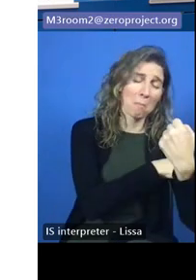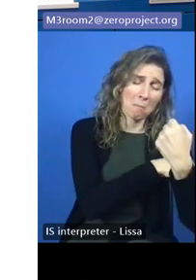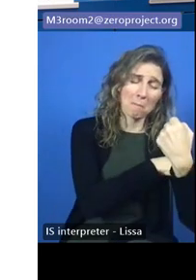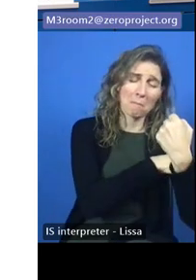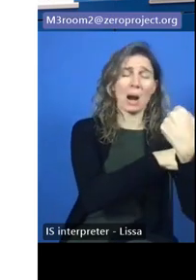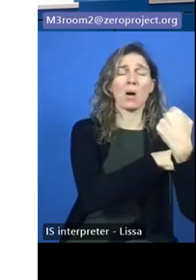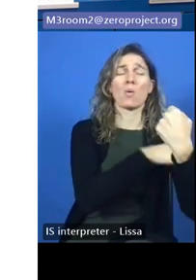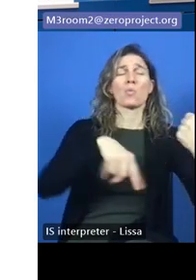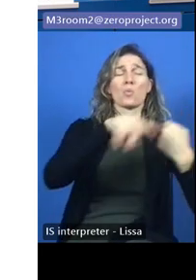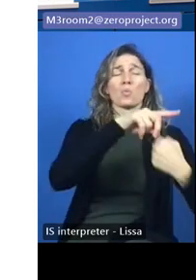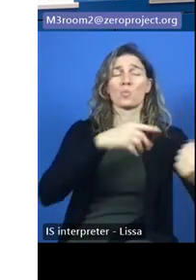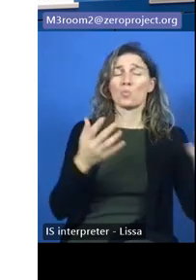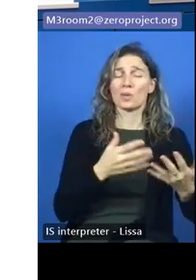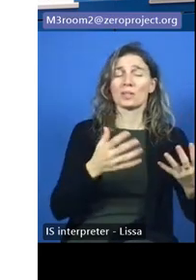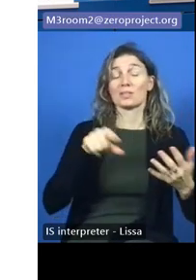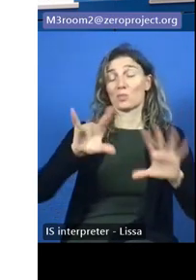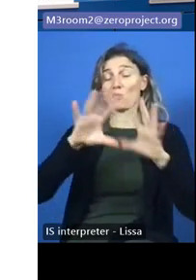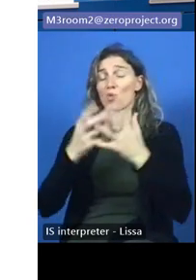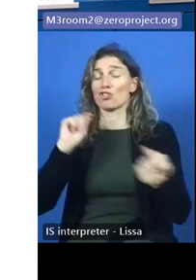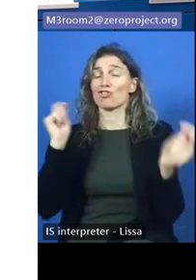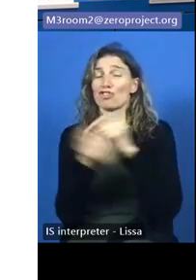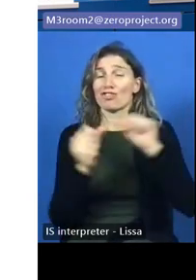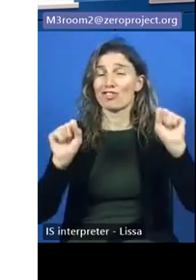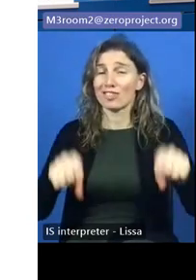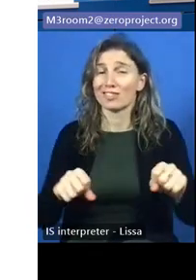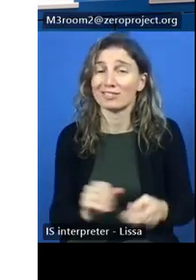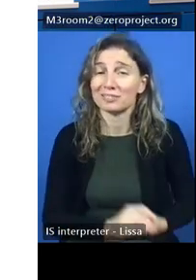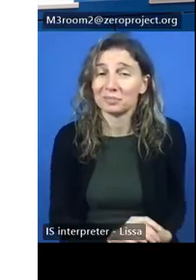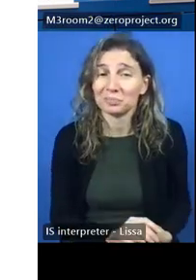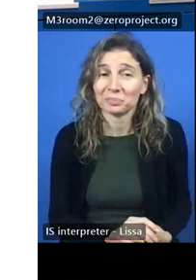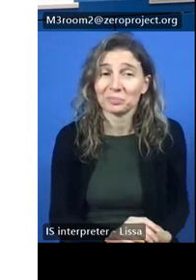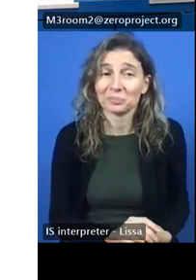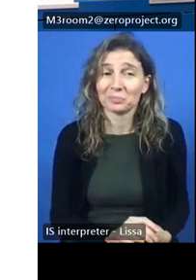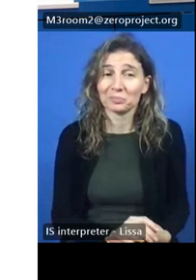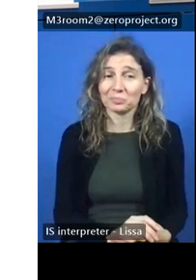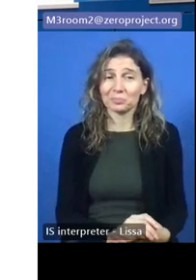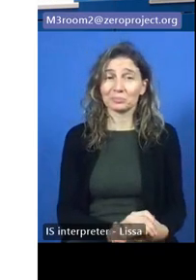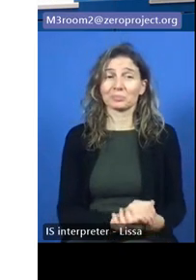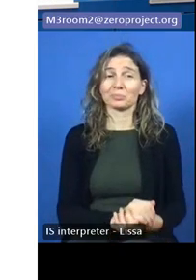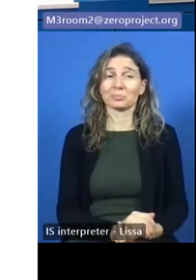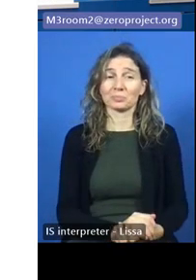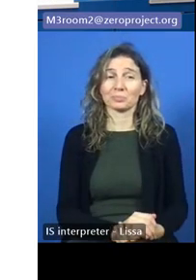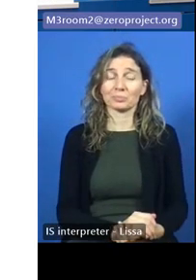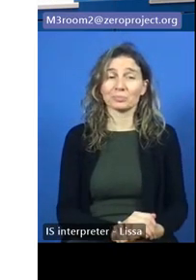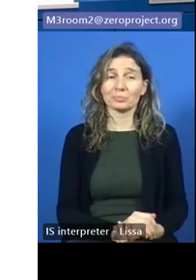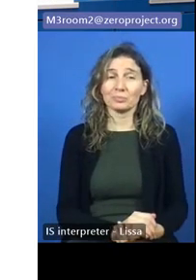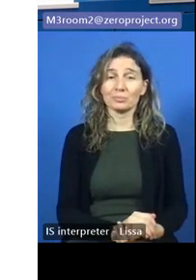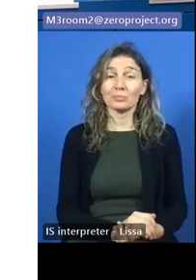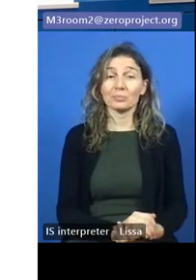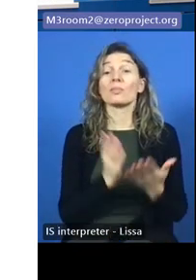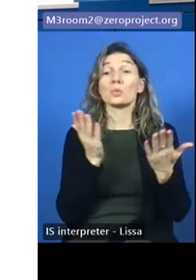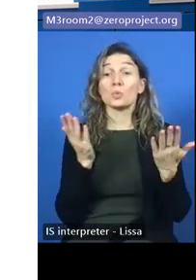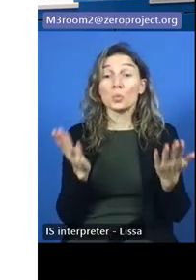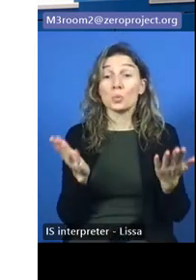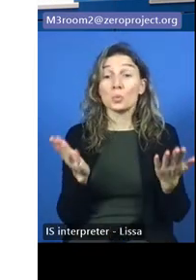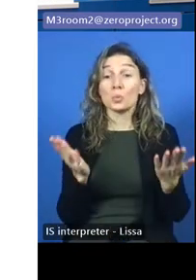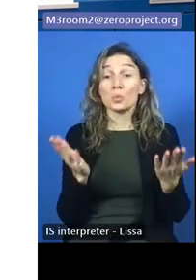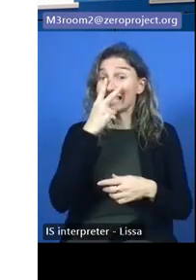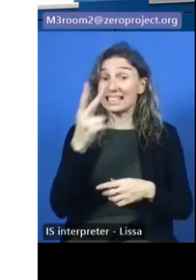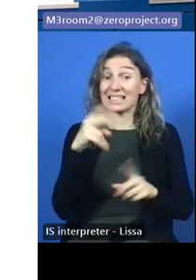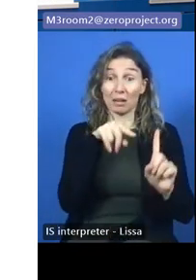Beneficiaries of my initiative empower others in their communities, and this leads to a multiplier effect,